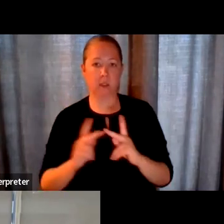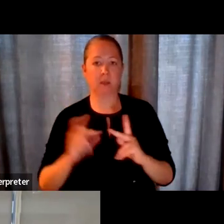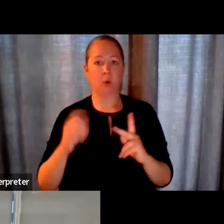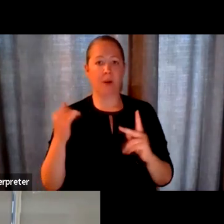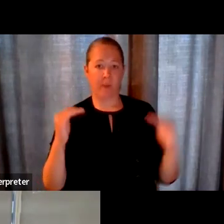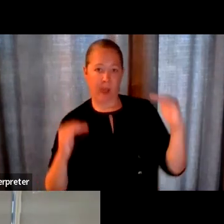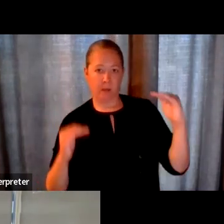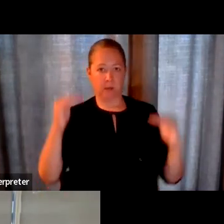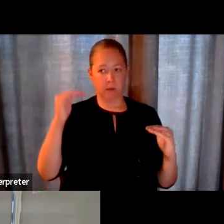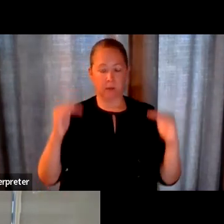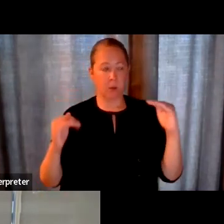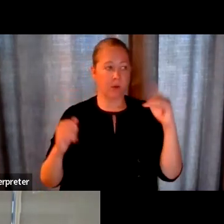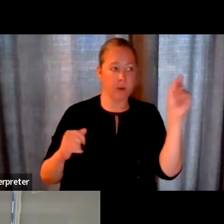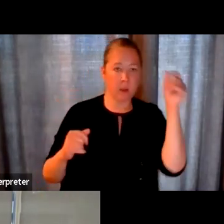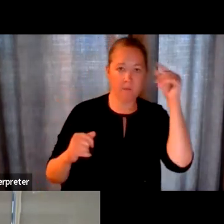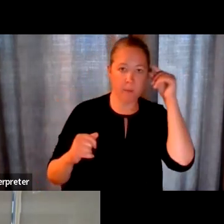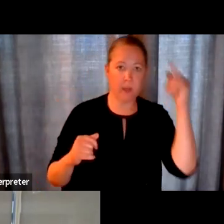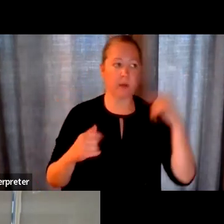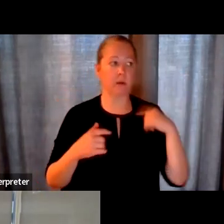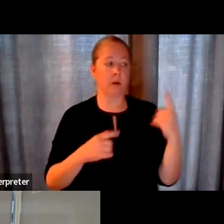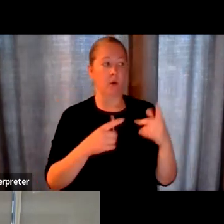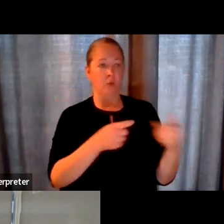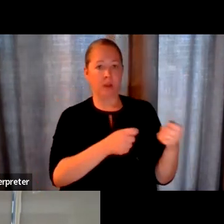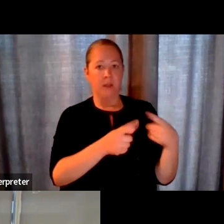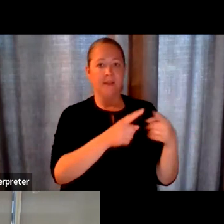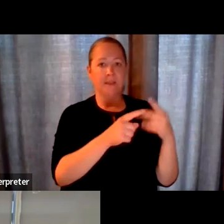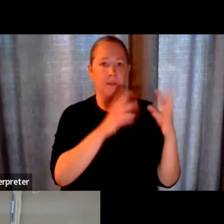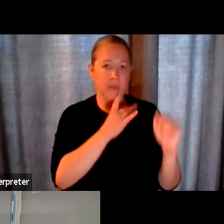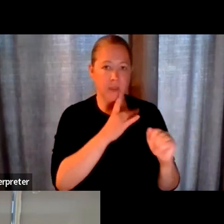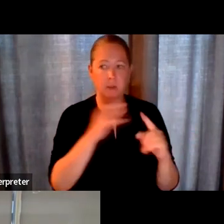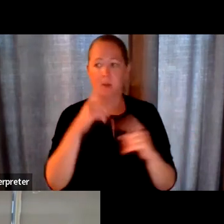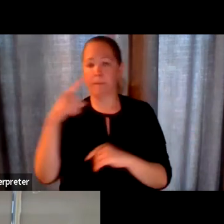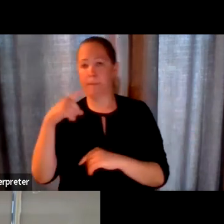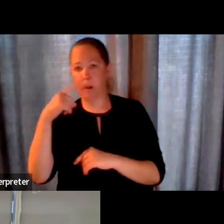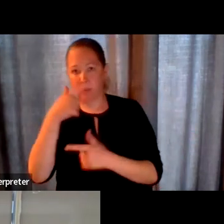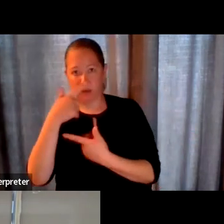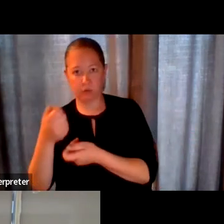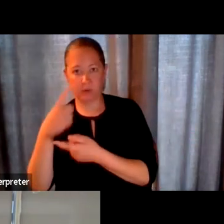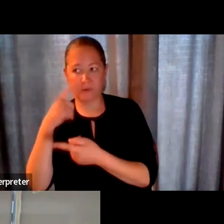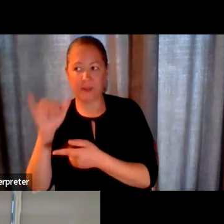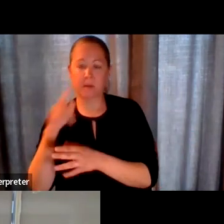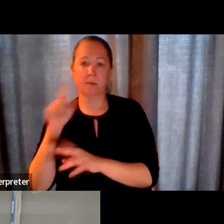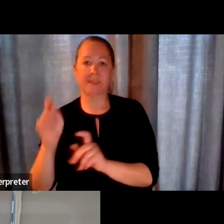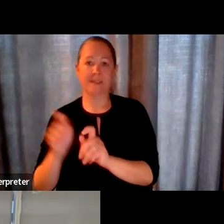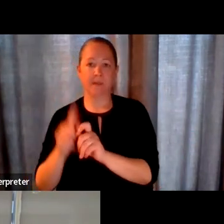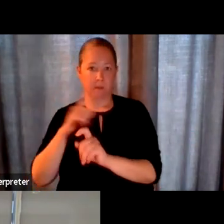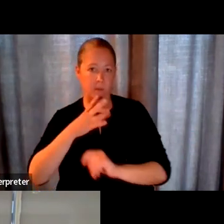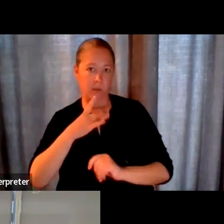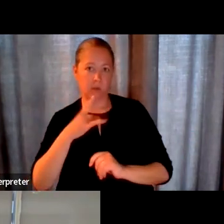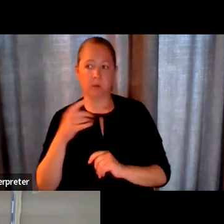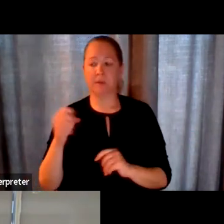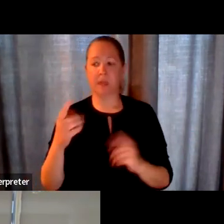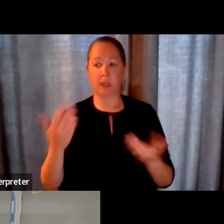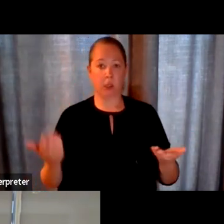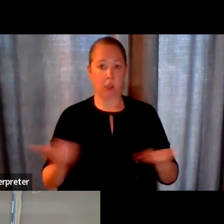the government's interest in regulating the speech and the public employee's interest in that specific speech. And here, the interests that came